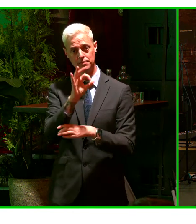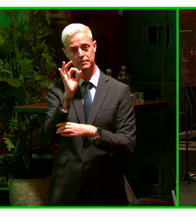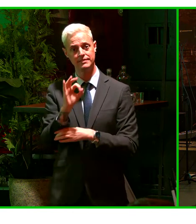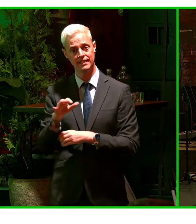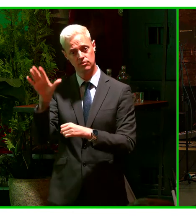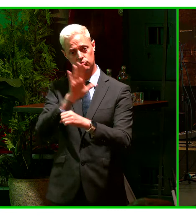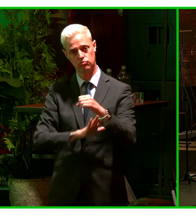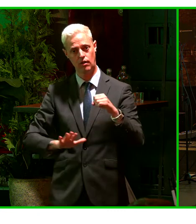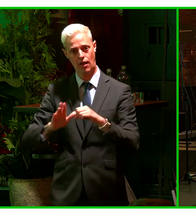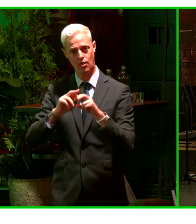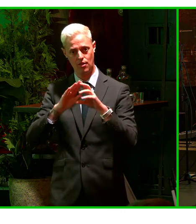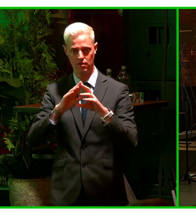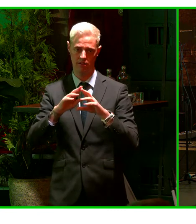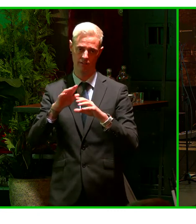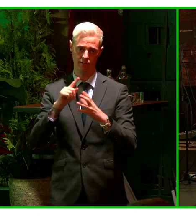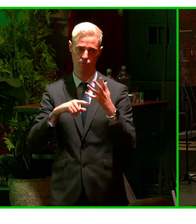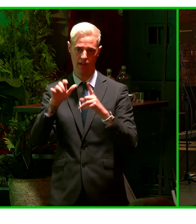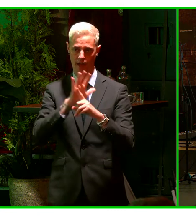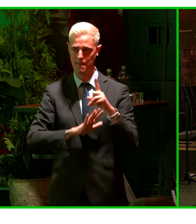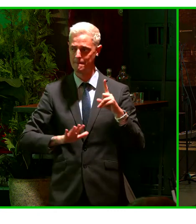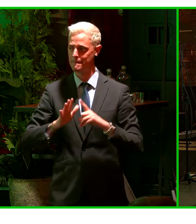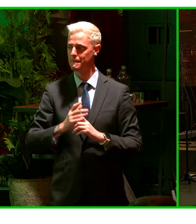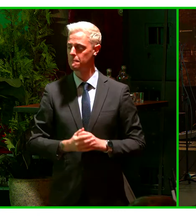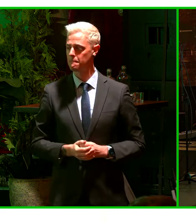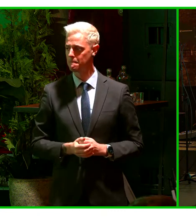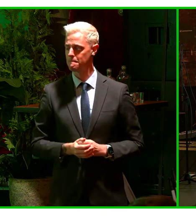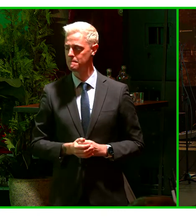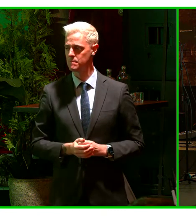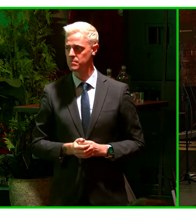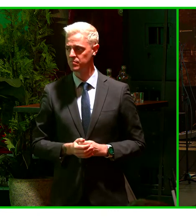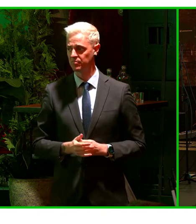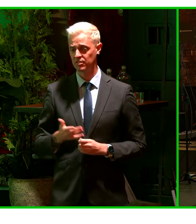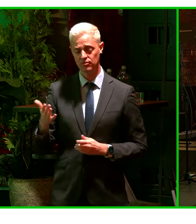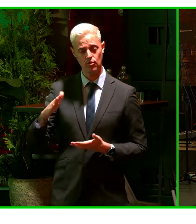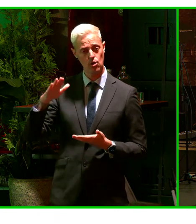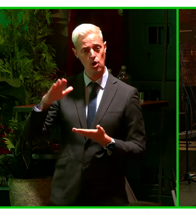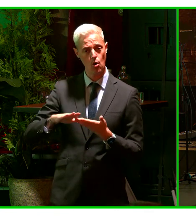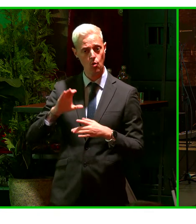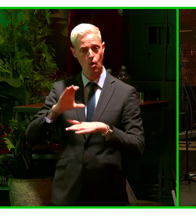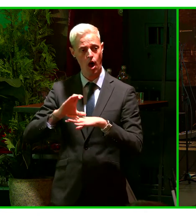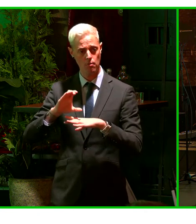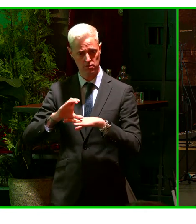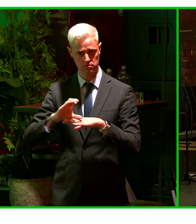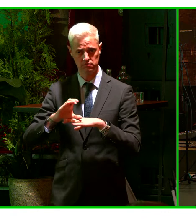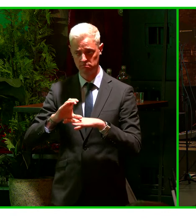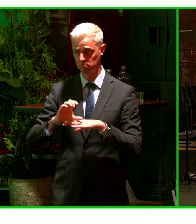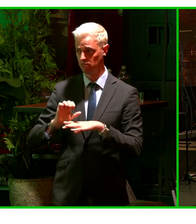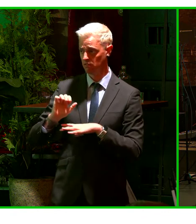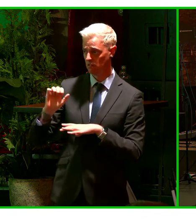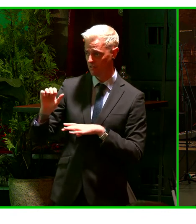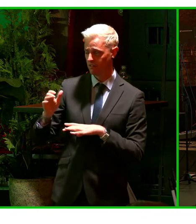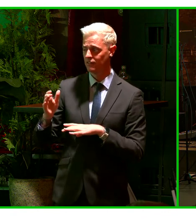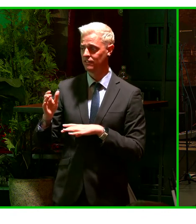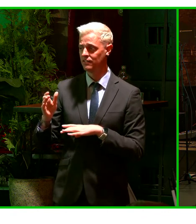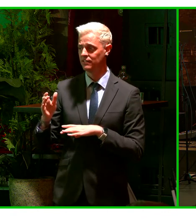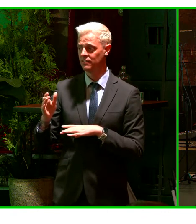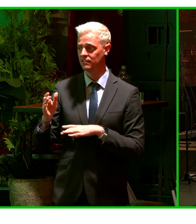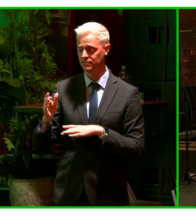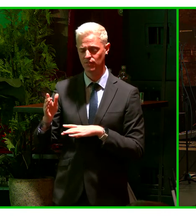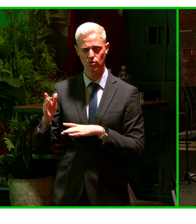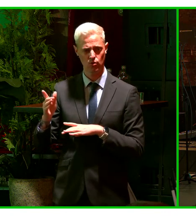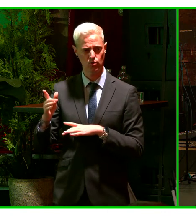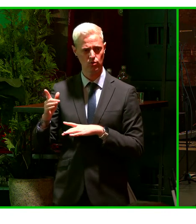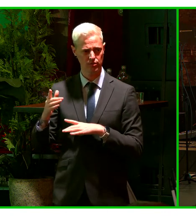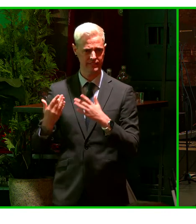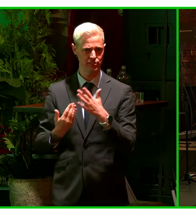In the new world of lower carbon centralized systems, we're looking at opportunities for low carbon heat sources.